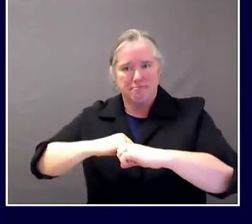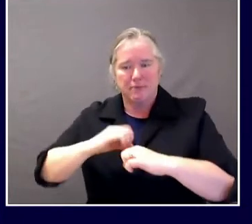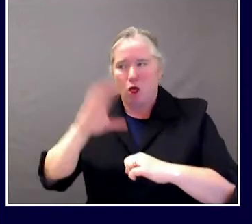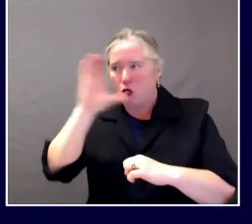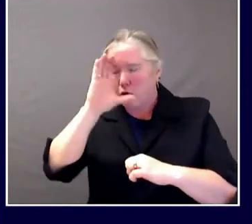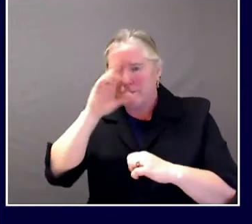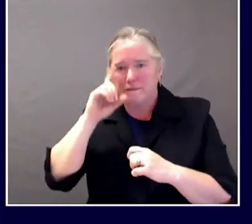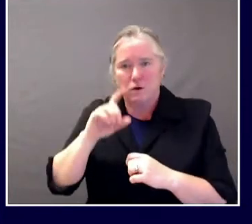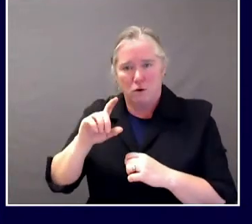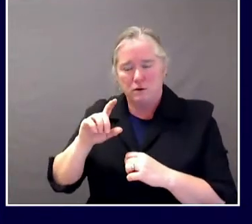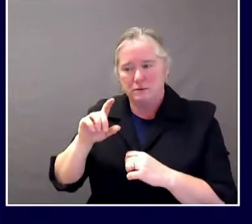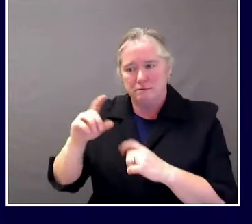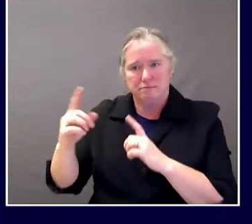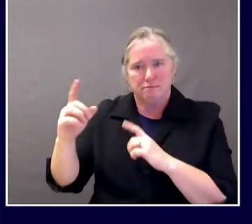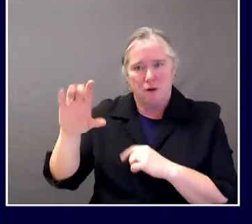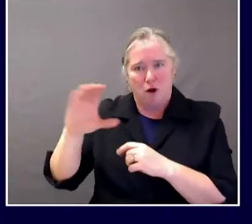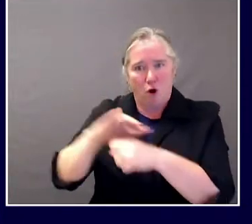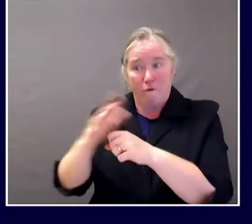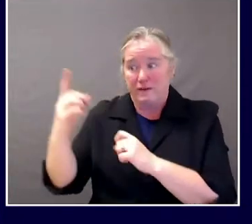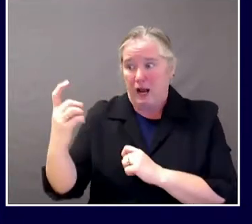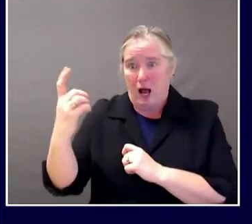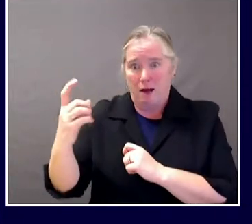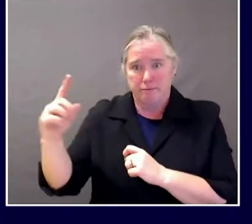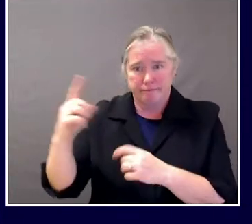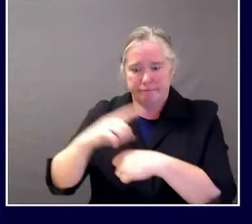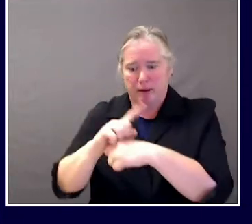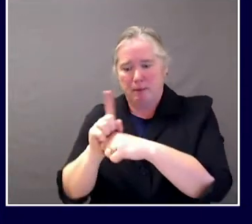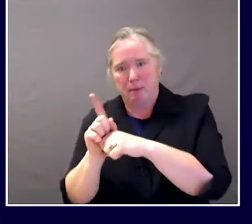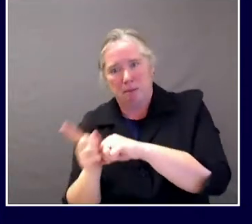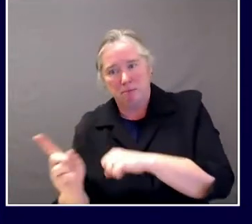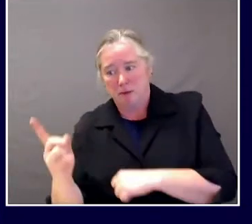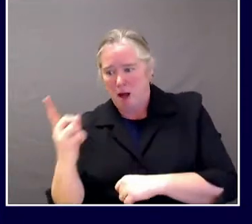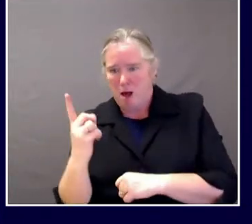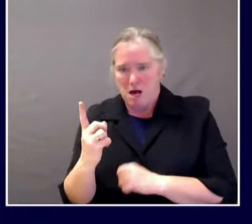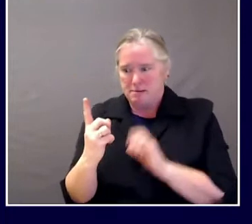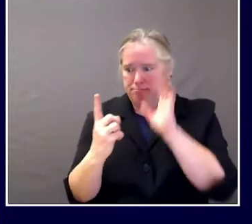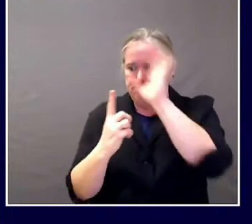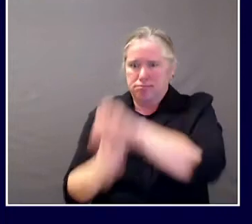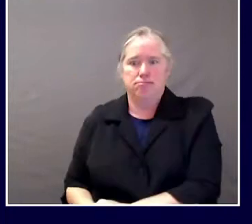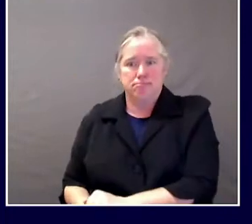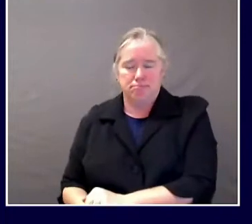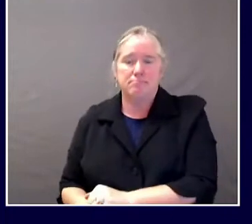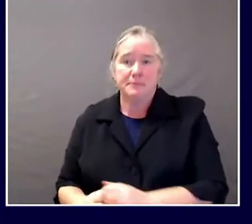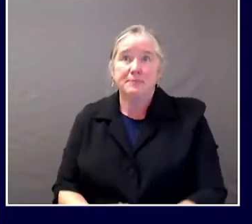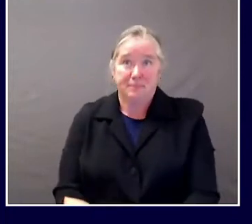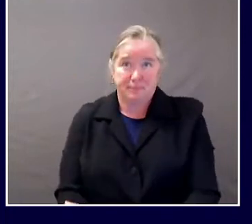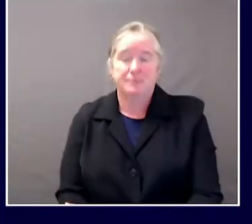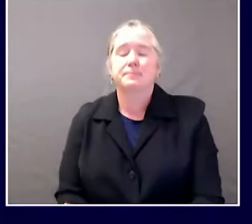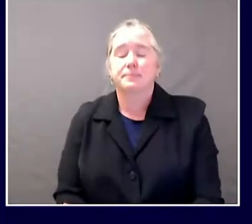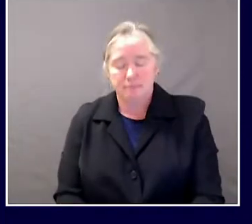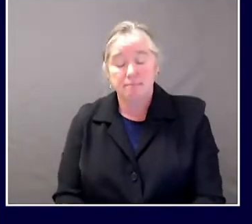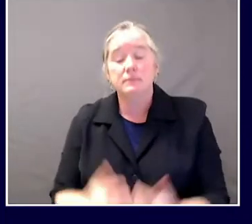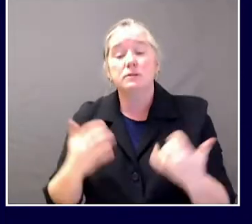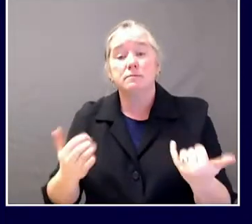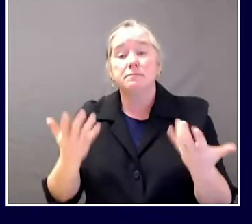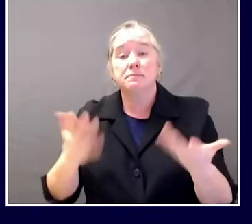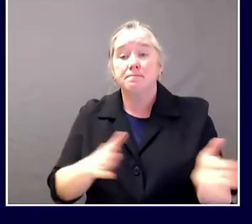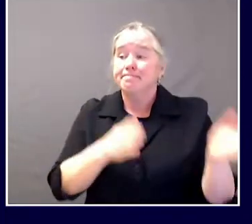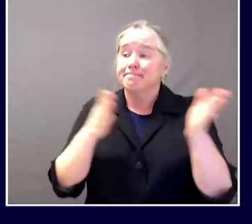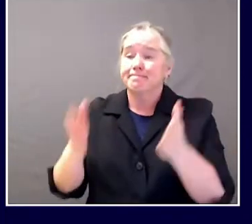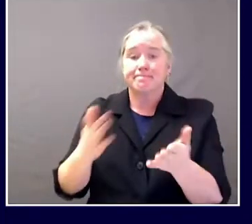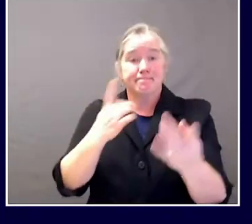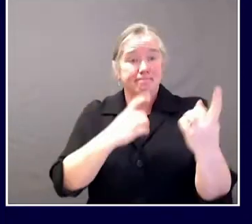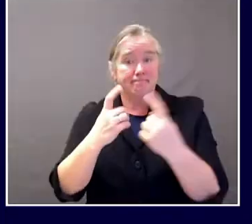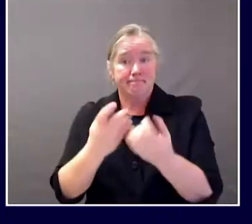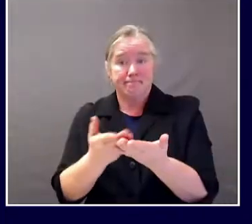if you were to be exposed to the virus in the future. So with that, I'm going to turn things over to our colleagues in the media to take